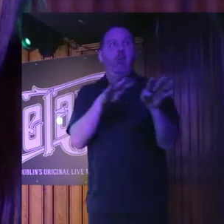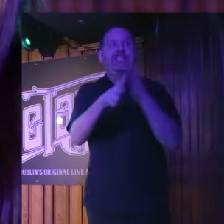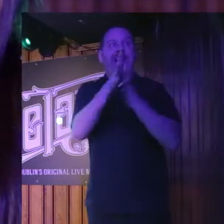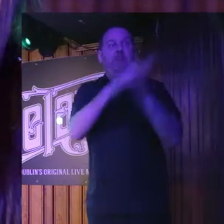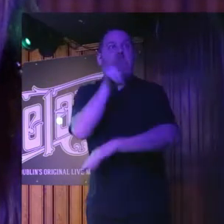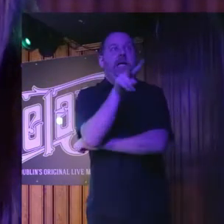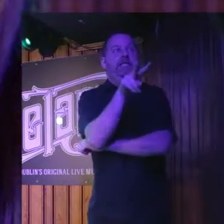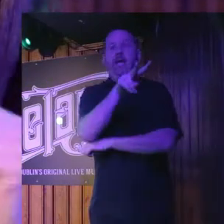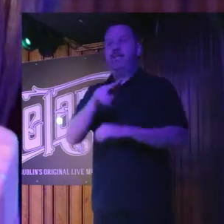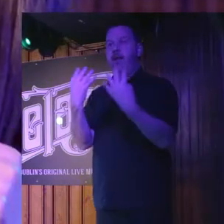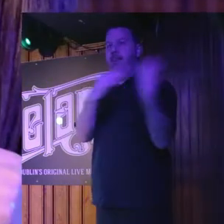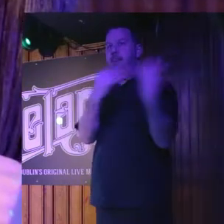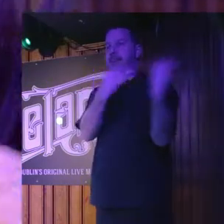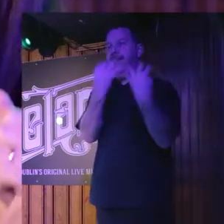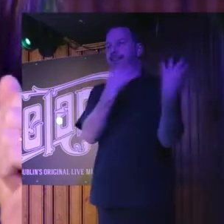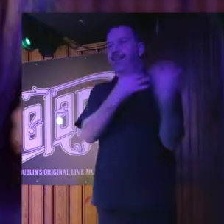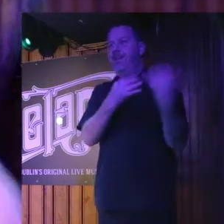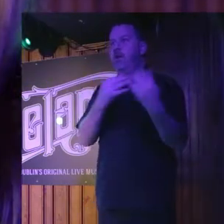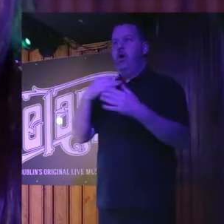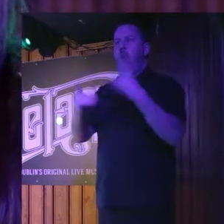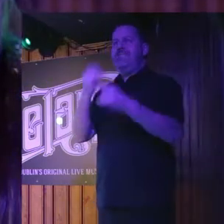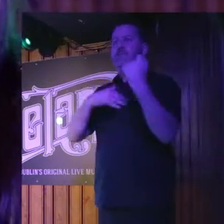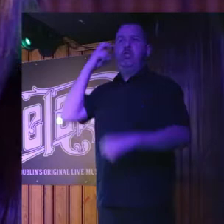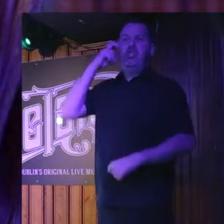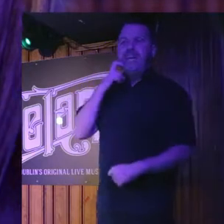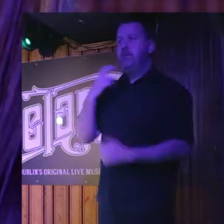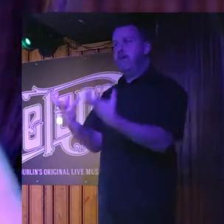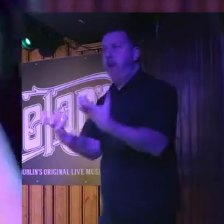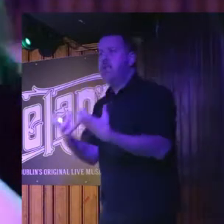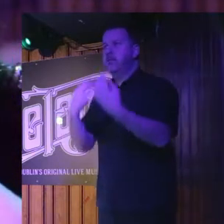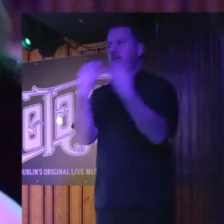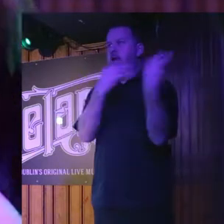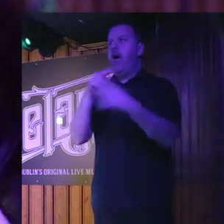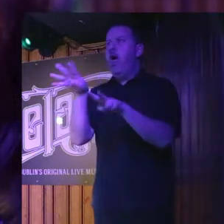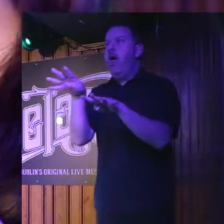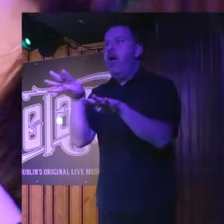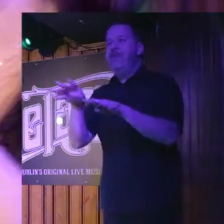sign language for shite or bollocks to be bothered paying any attention to me. So.